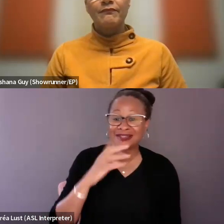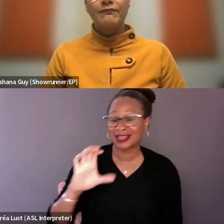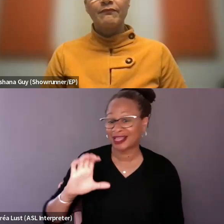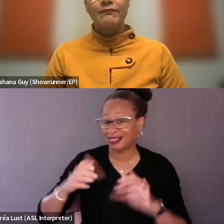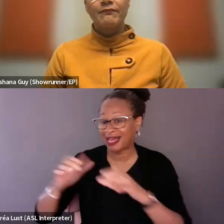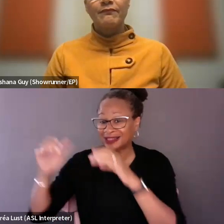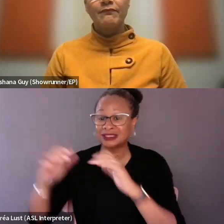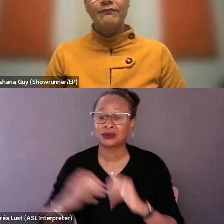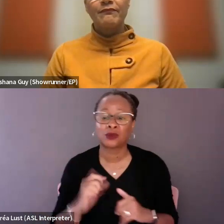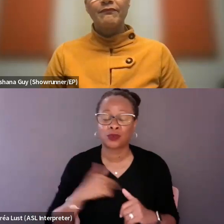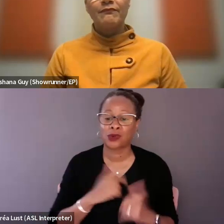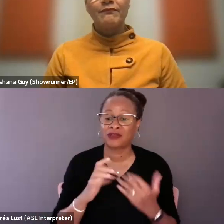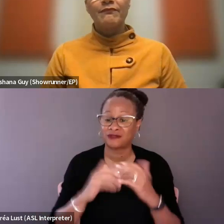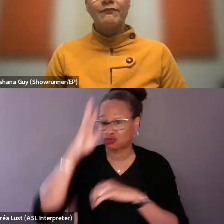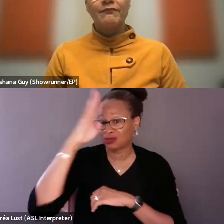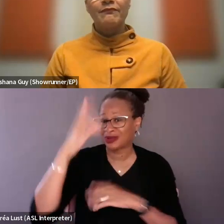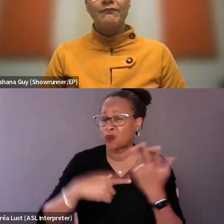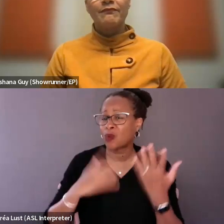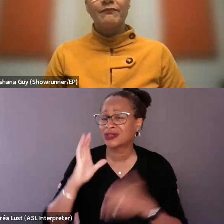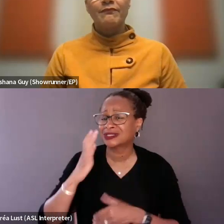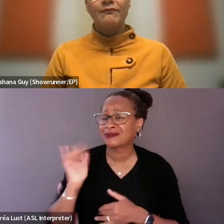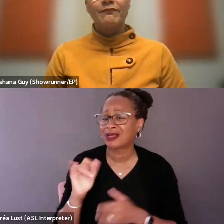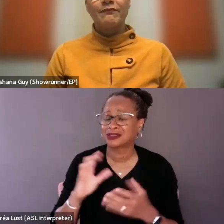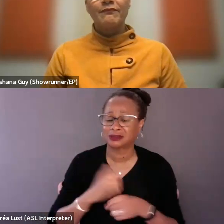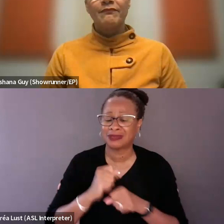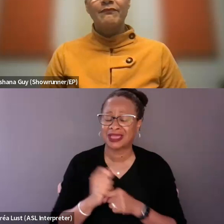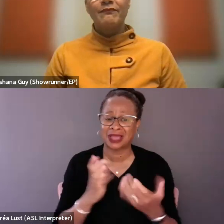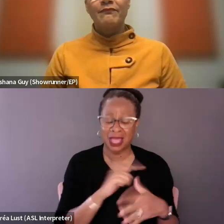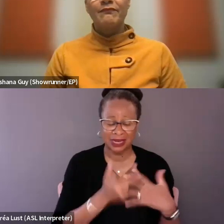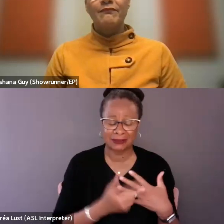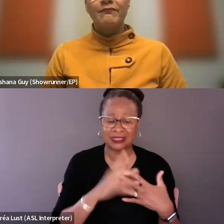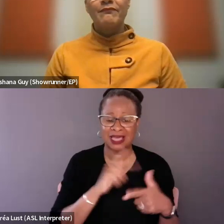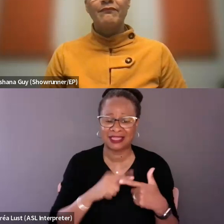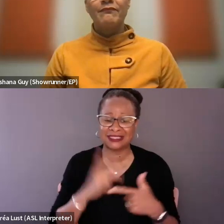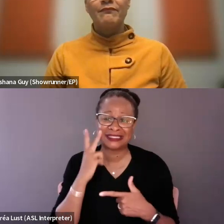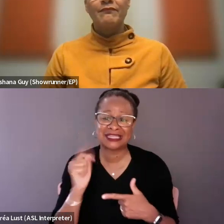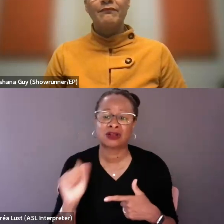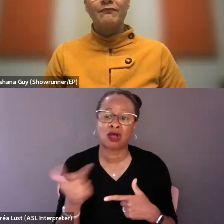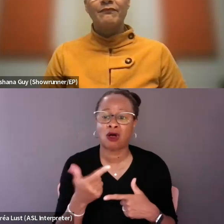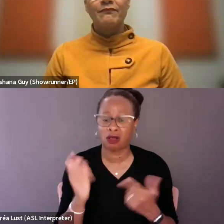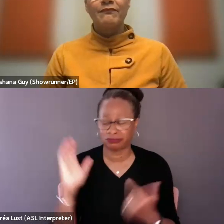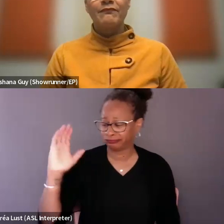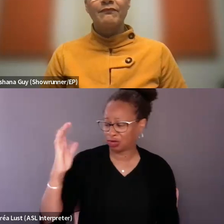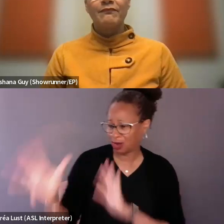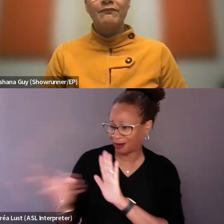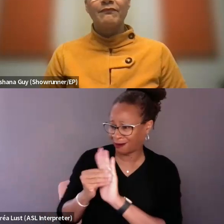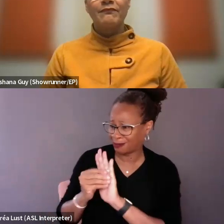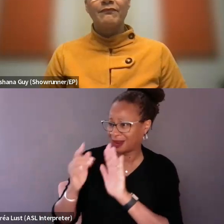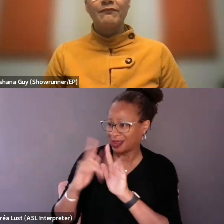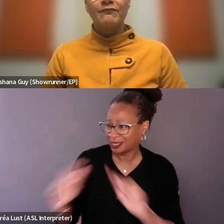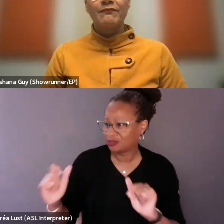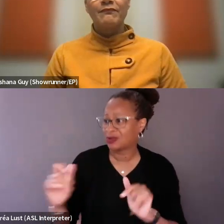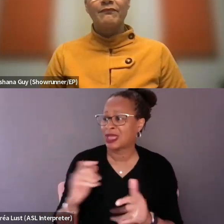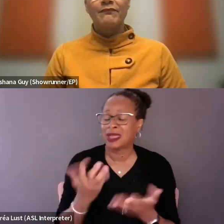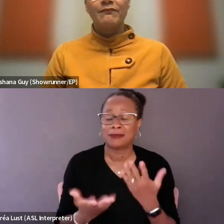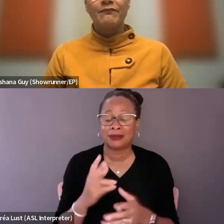created. What is it like, you know, making an episode like that and then seeing it also still mirrored and continued and maybe people's